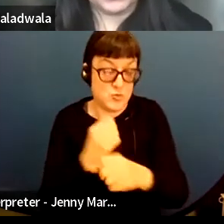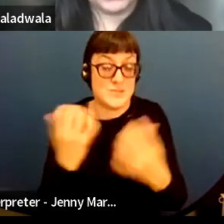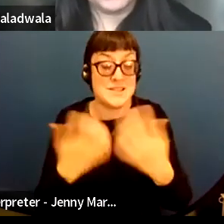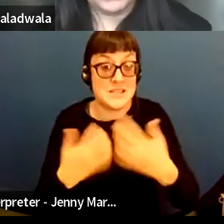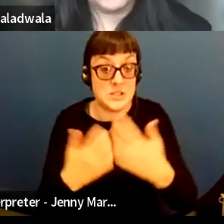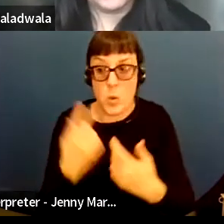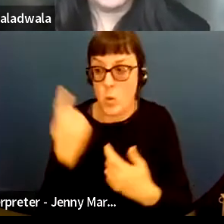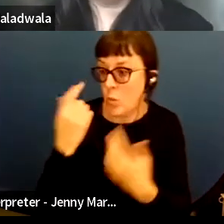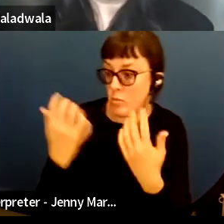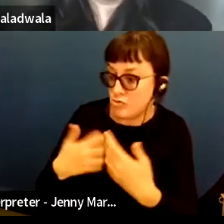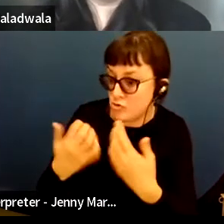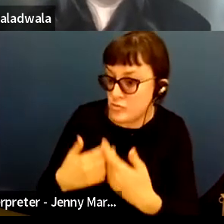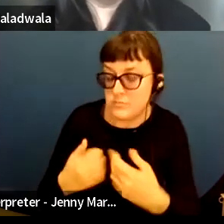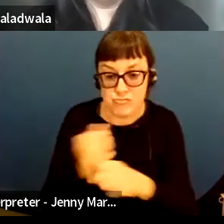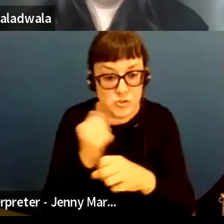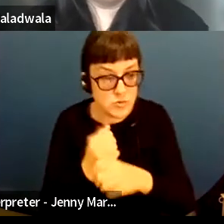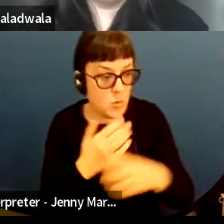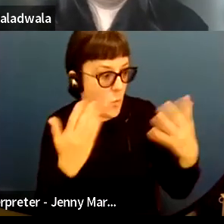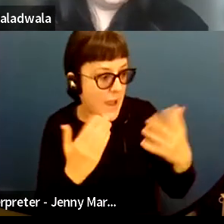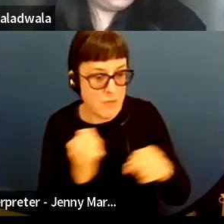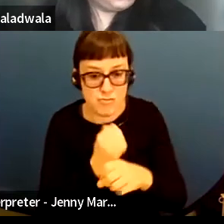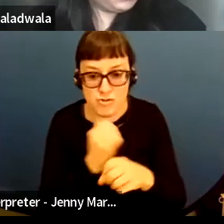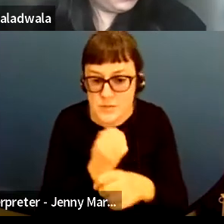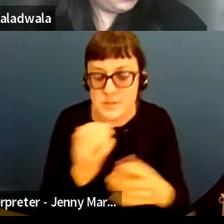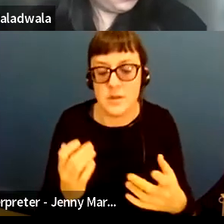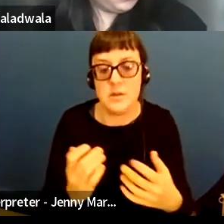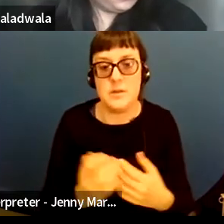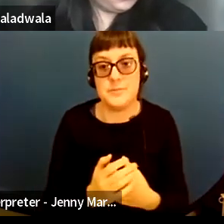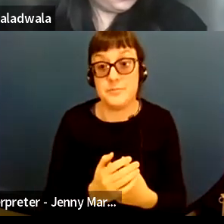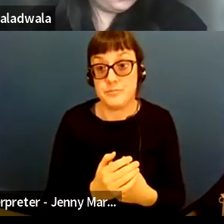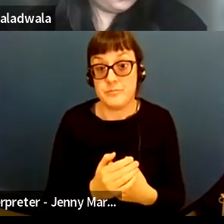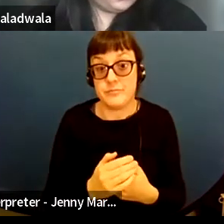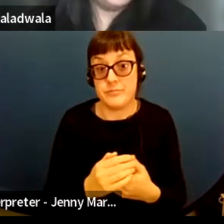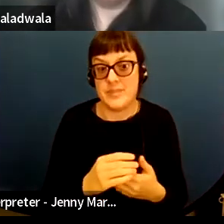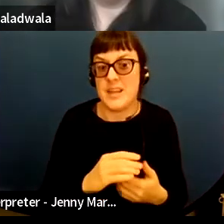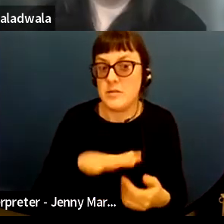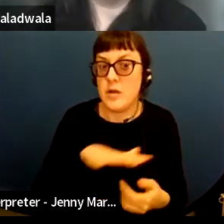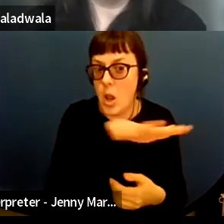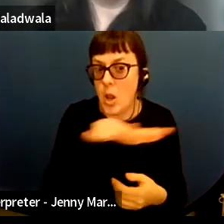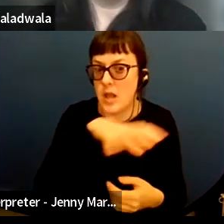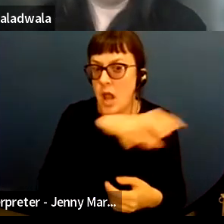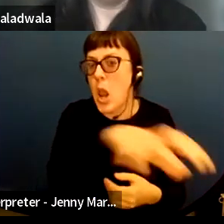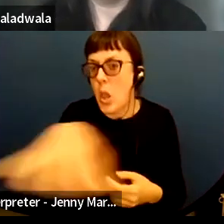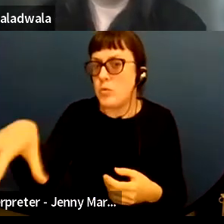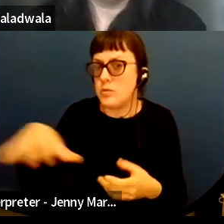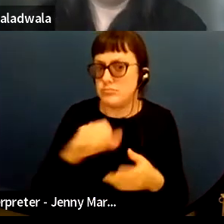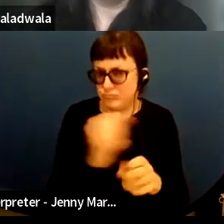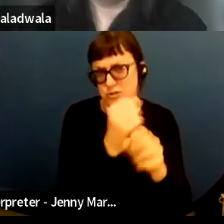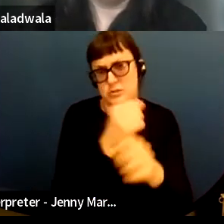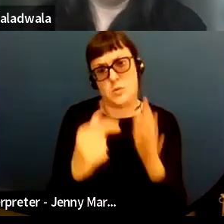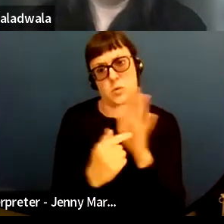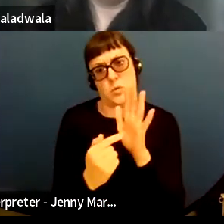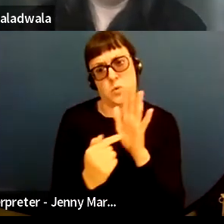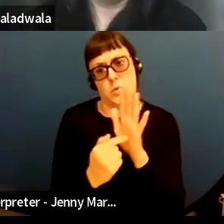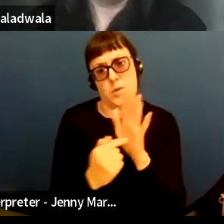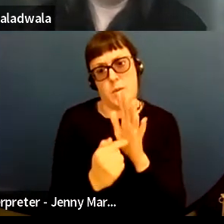who's producing it, where it's being produced. And I think, you know, investing in local production is really important. Unfortunately,